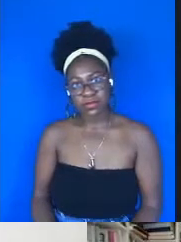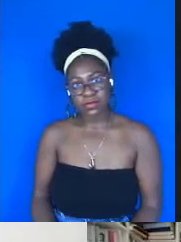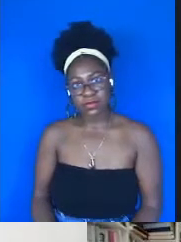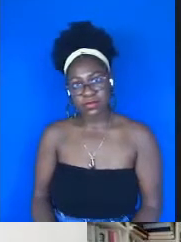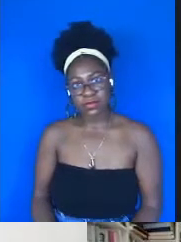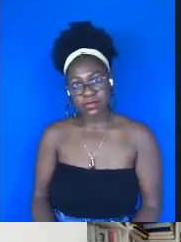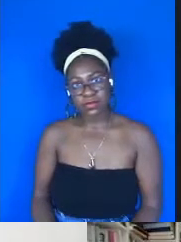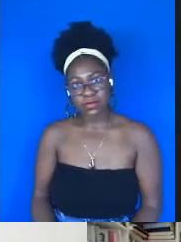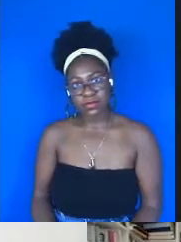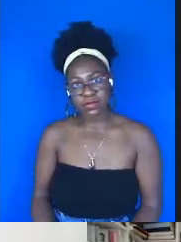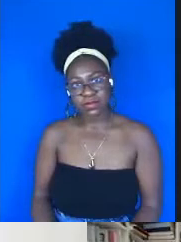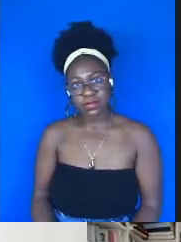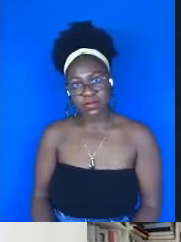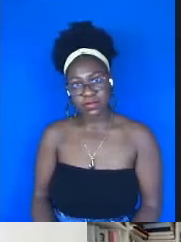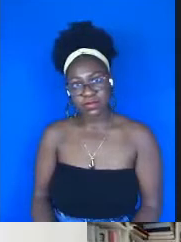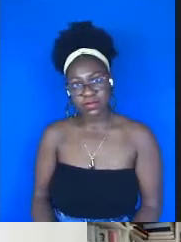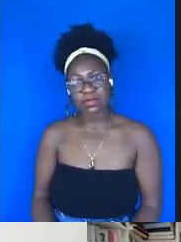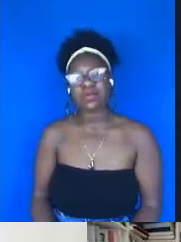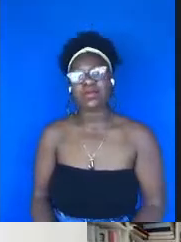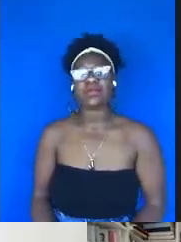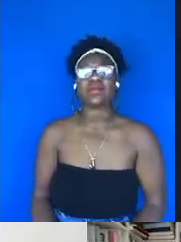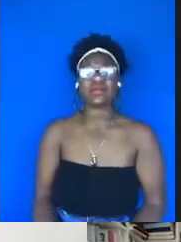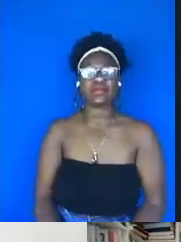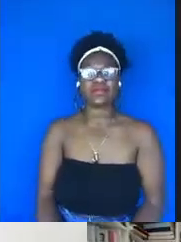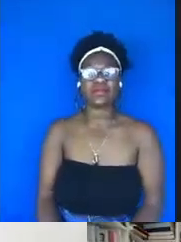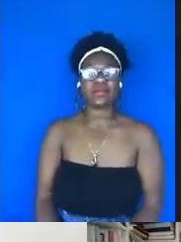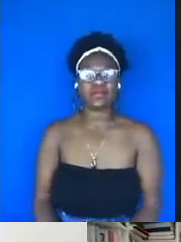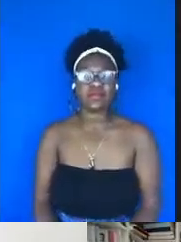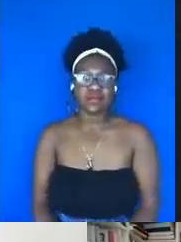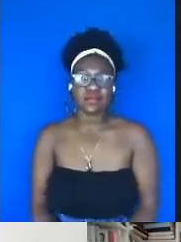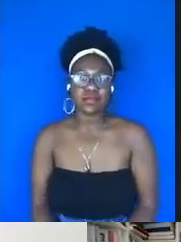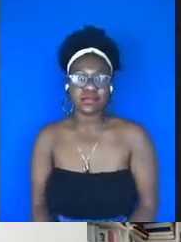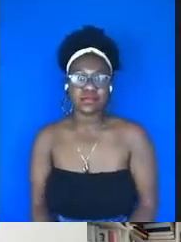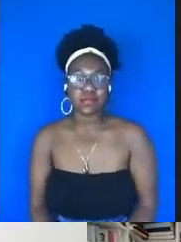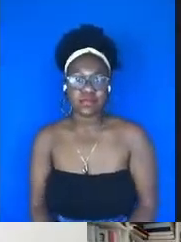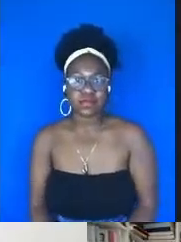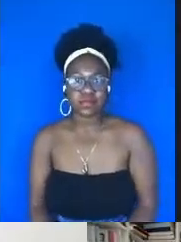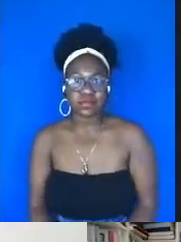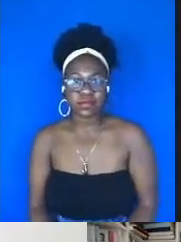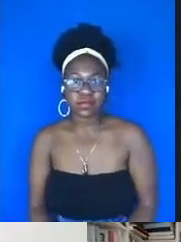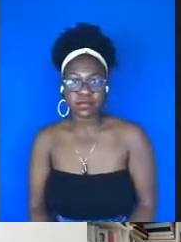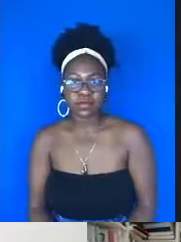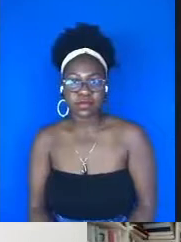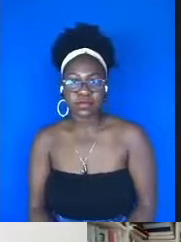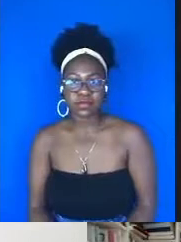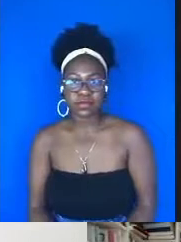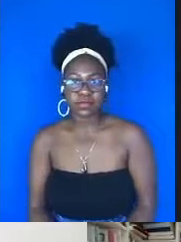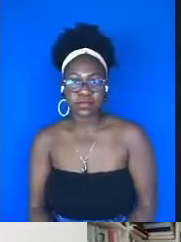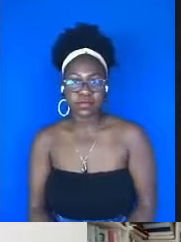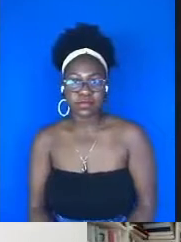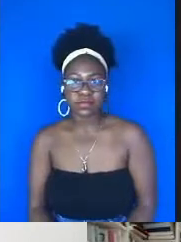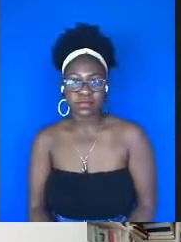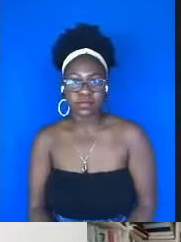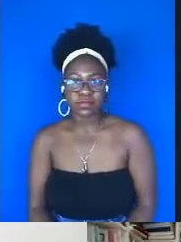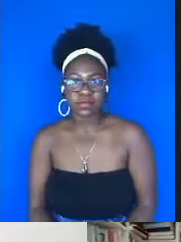really Catholic household. So when she spoke with these people that practiced Obi, you know, it was very much from a place